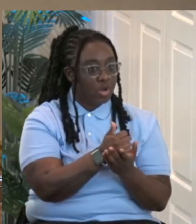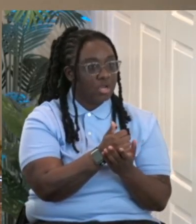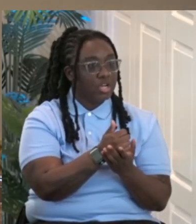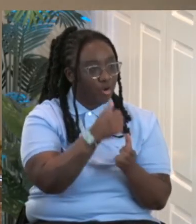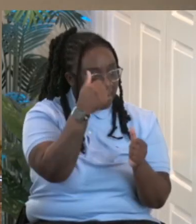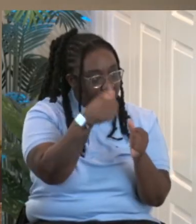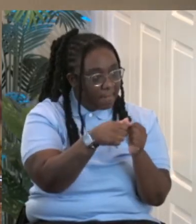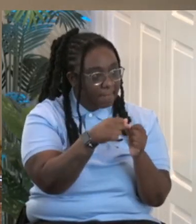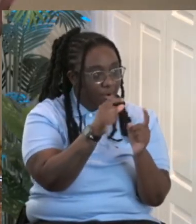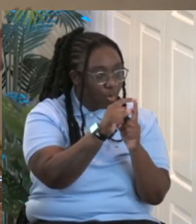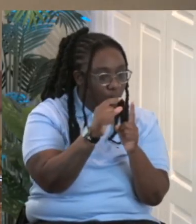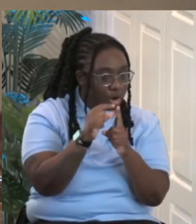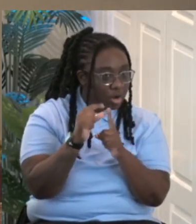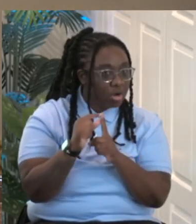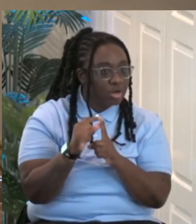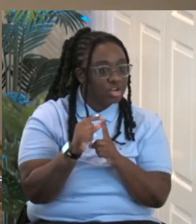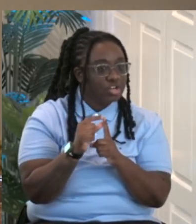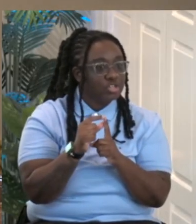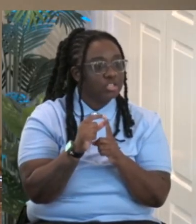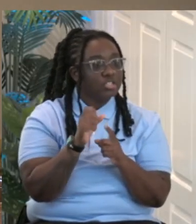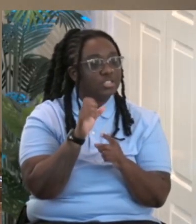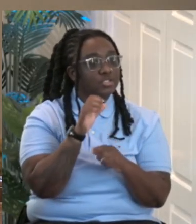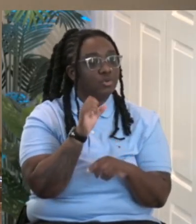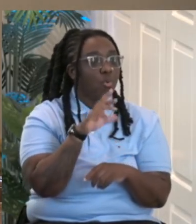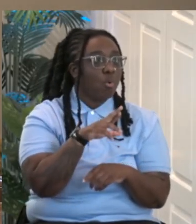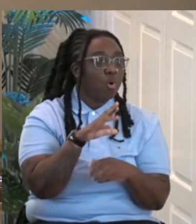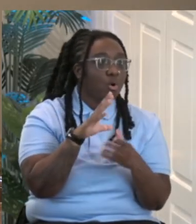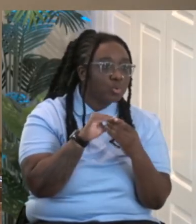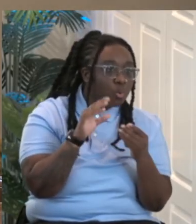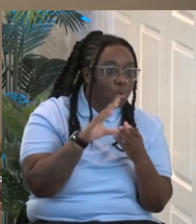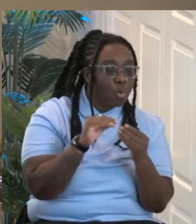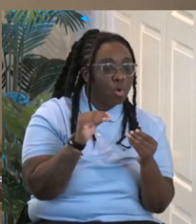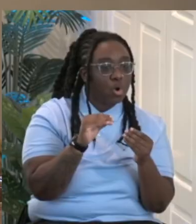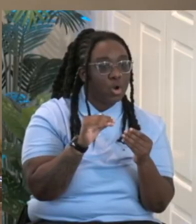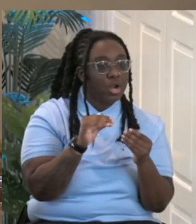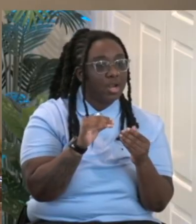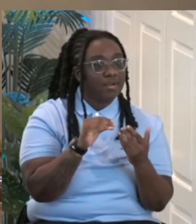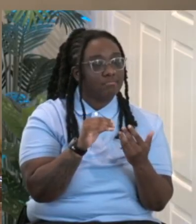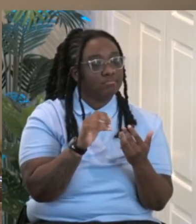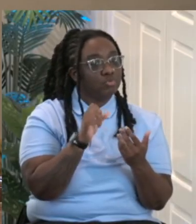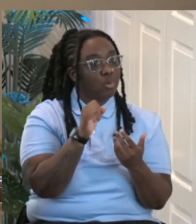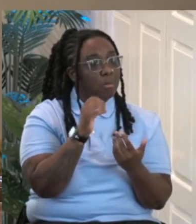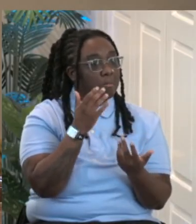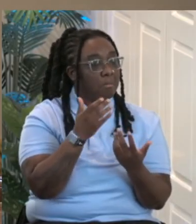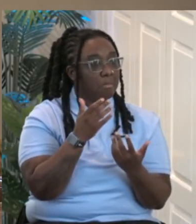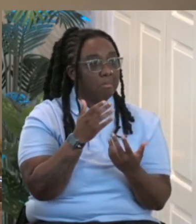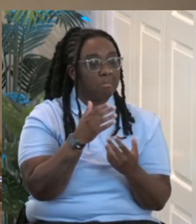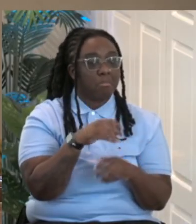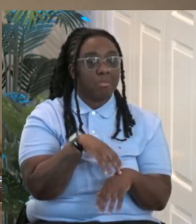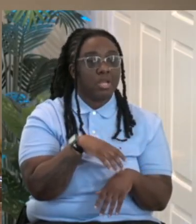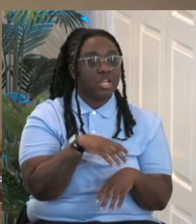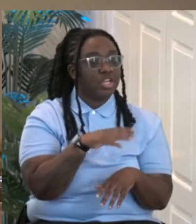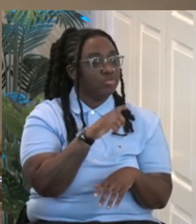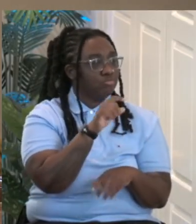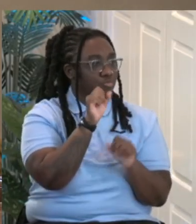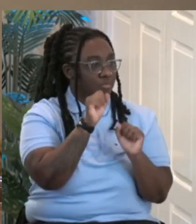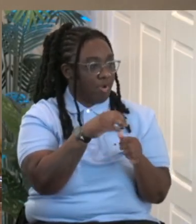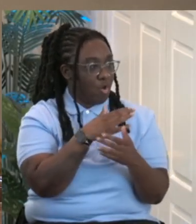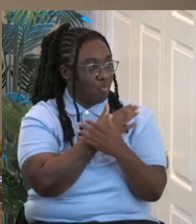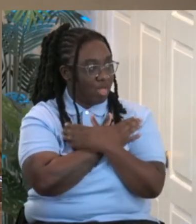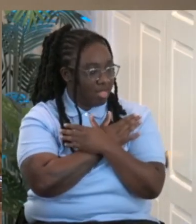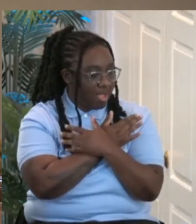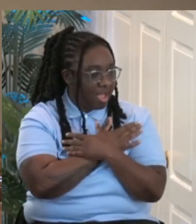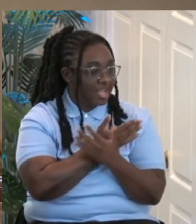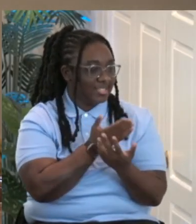word or a story or idea. So he said, just relax. It's going to be